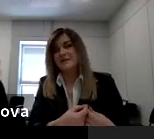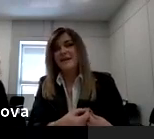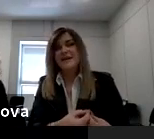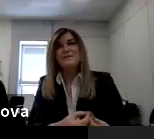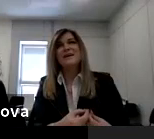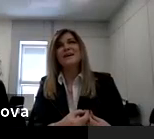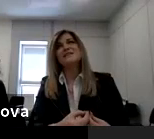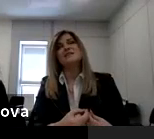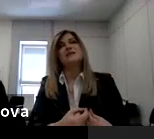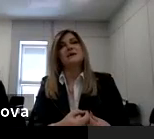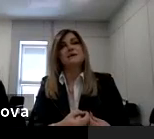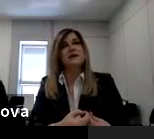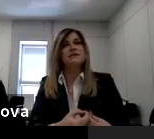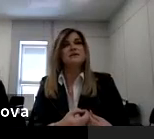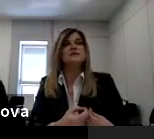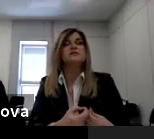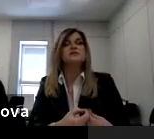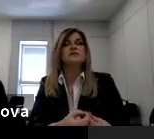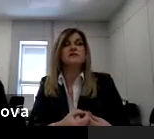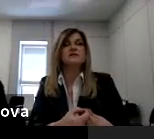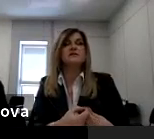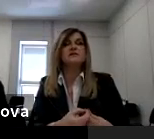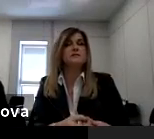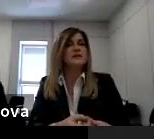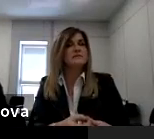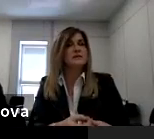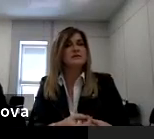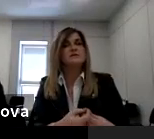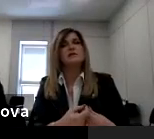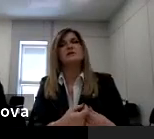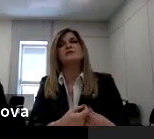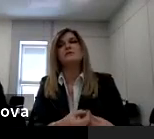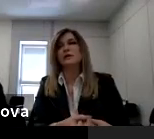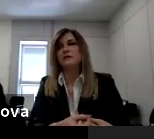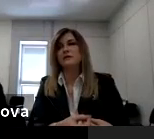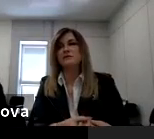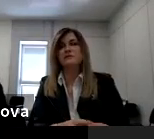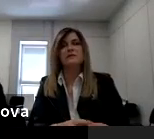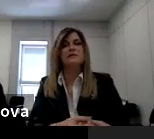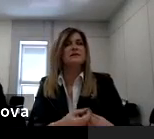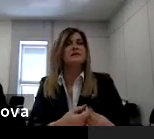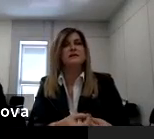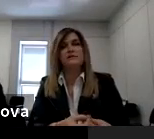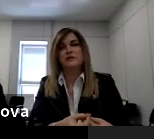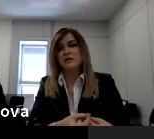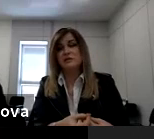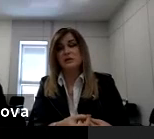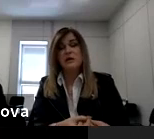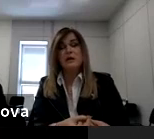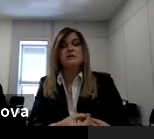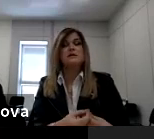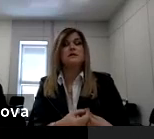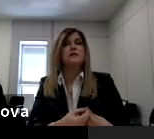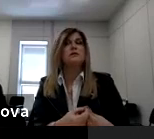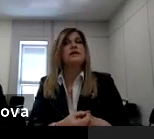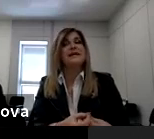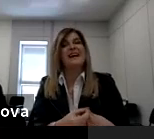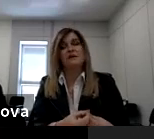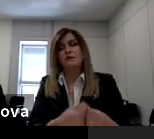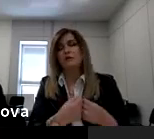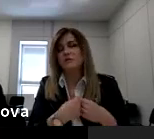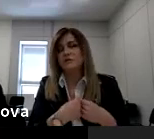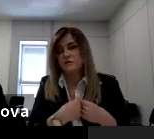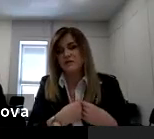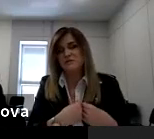better. Yeah. Because in other case, the service is extremely expensive, extremely uncomfortable, etc., etc. So